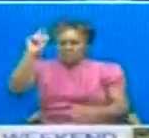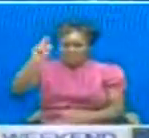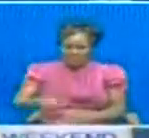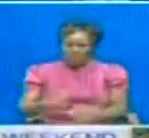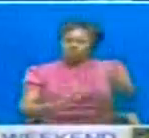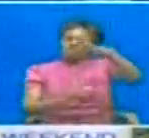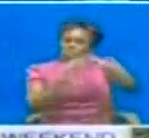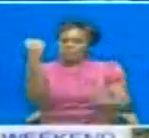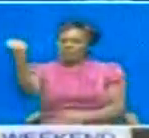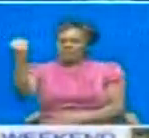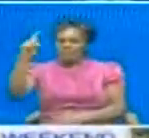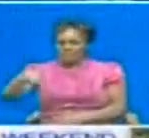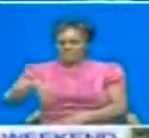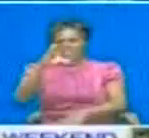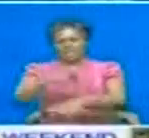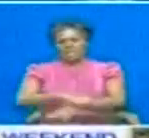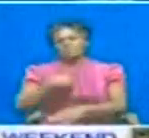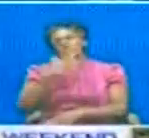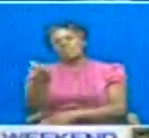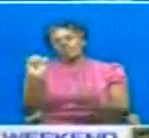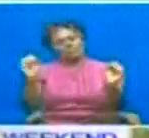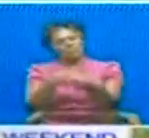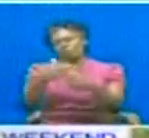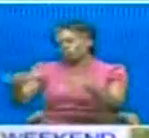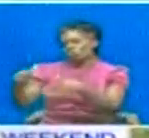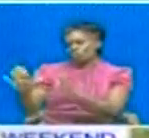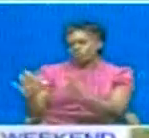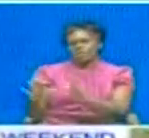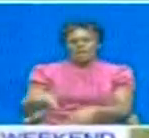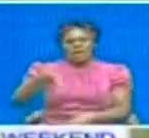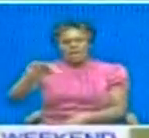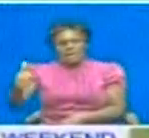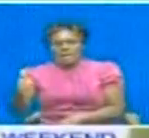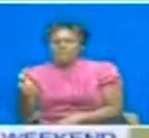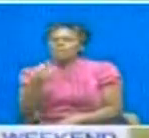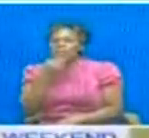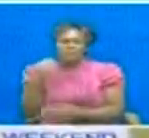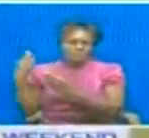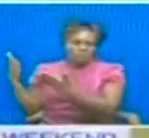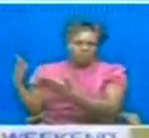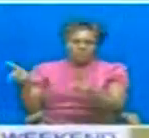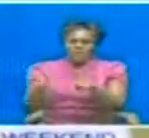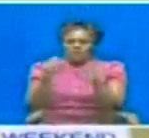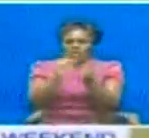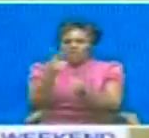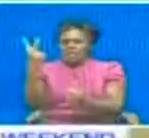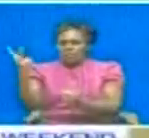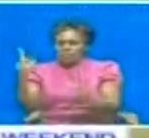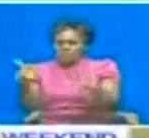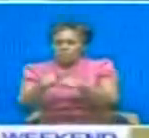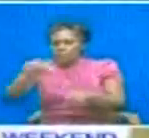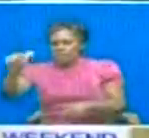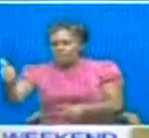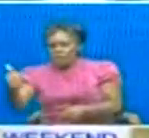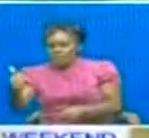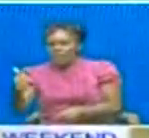5 paka ni ndakuwa tu niko tu hapo, siwezi kupotea vile. Dan Huizing and Sam Walker are tied for that with 12 under par, while George Wulga